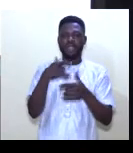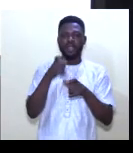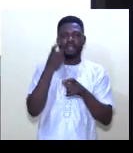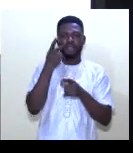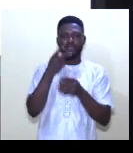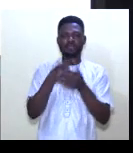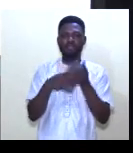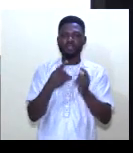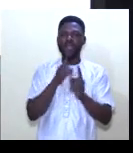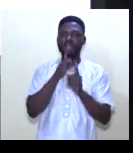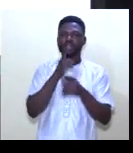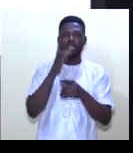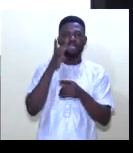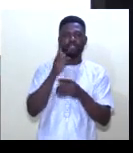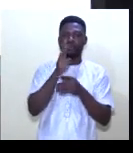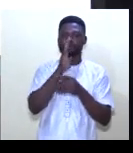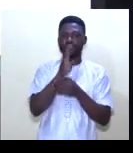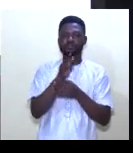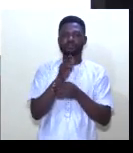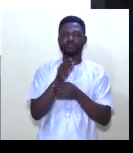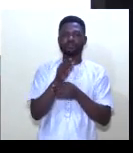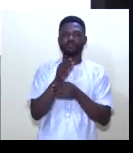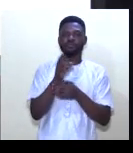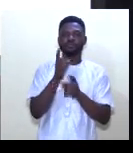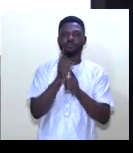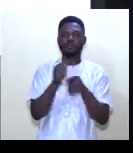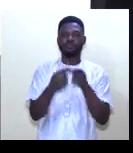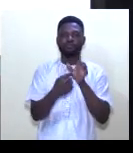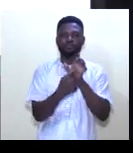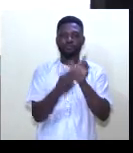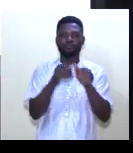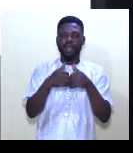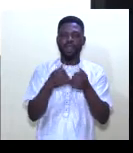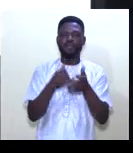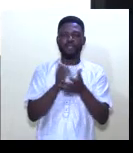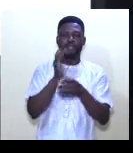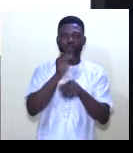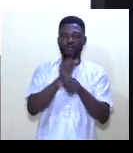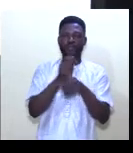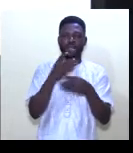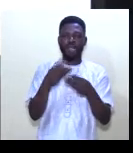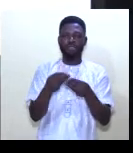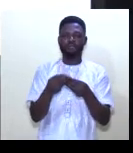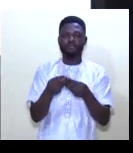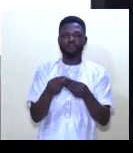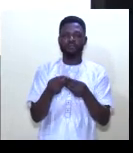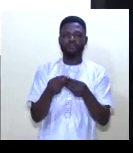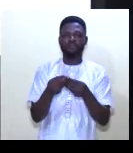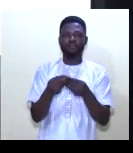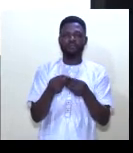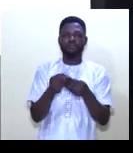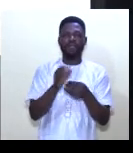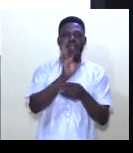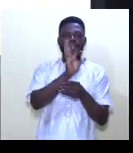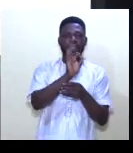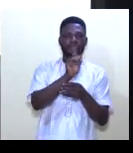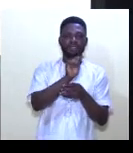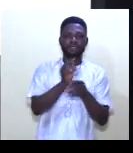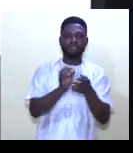Let's see what that answer is. The answer should be 2. So I'll just show you how that is going to be worked out.